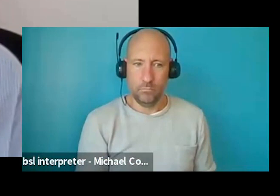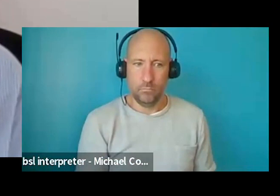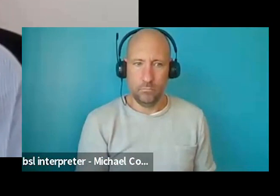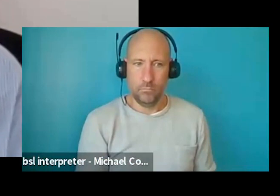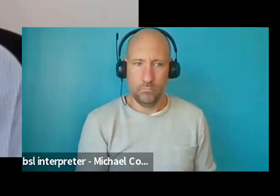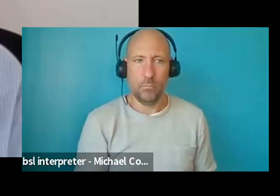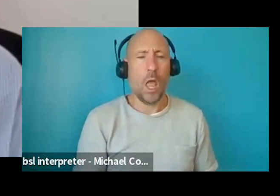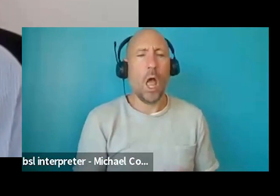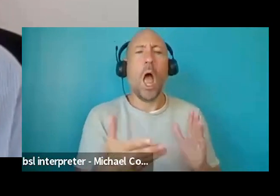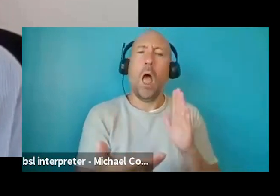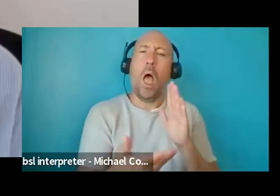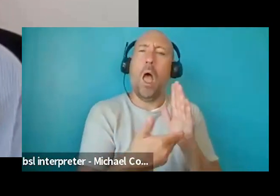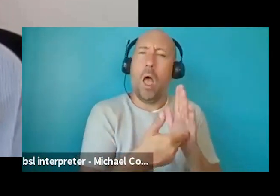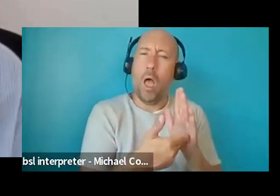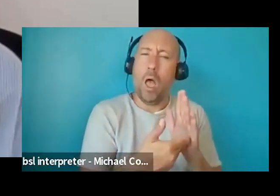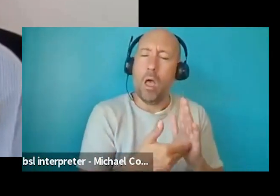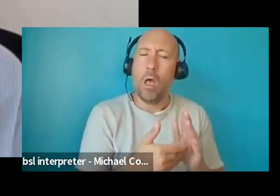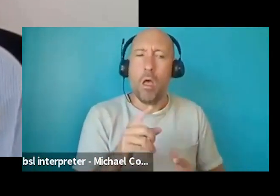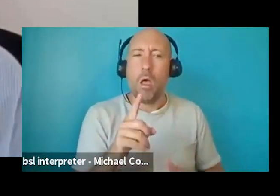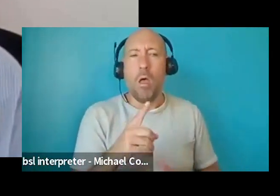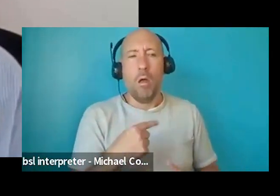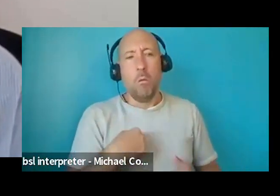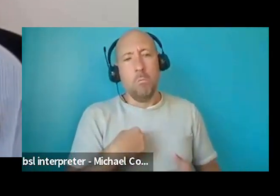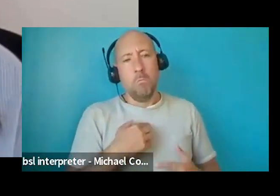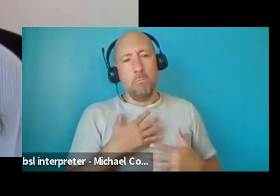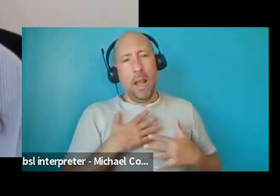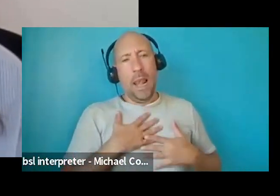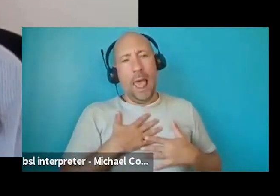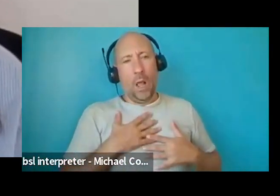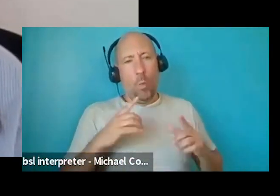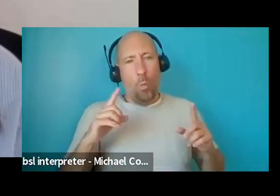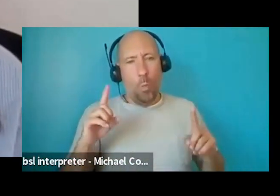If I may, I would like to